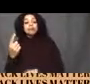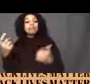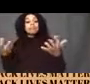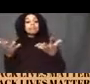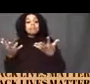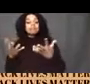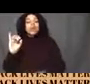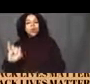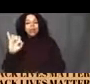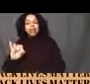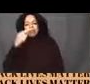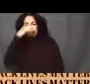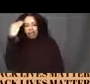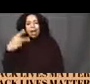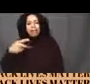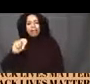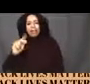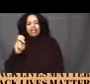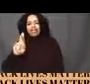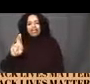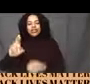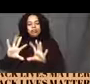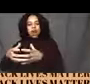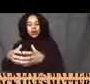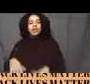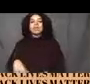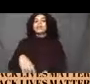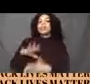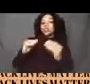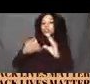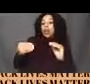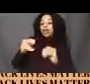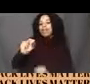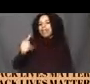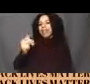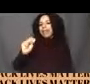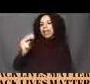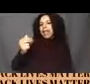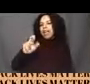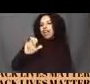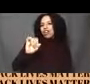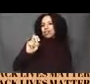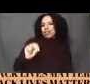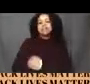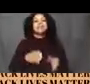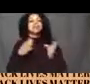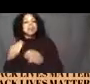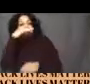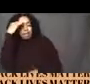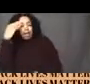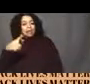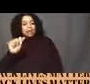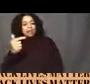Black Panther Party, Seth Malios, The Story of Nathan Harrison, Azure Fisher, The Black Plague, Long-Term Impacts